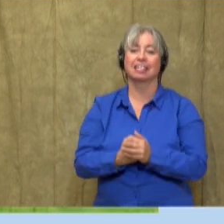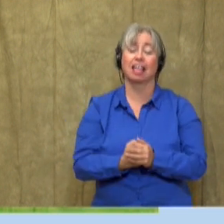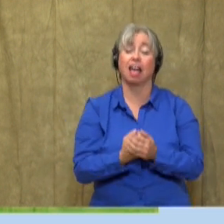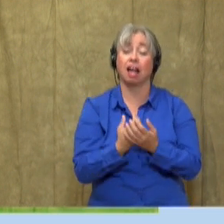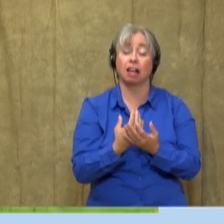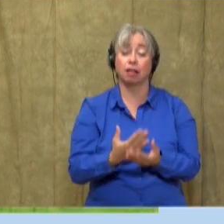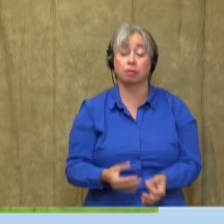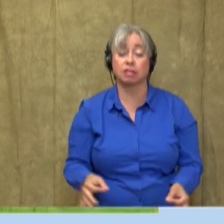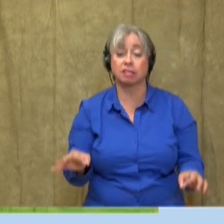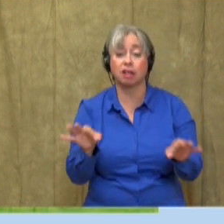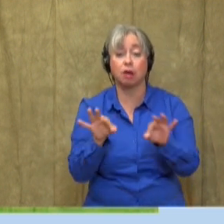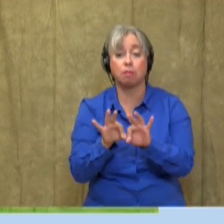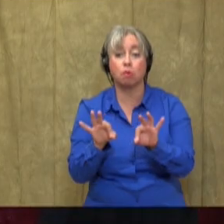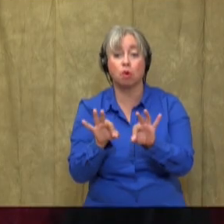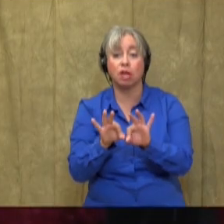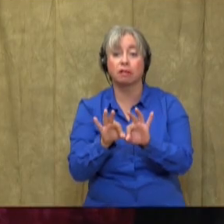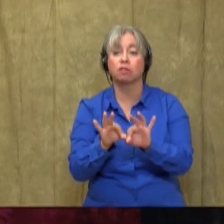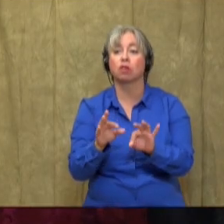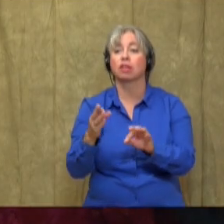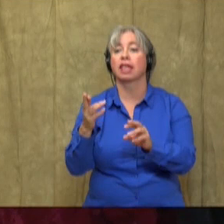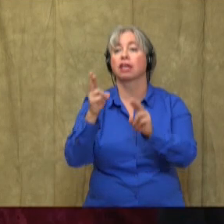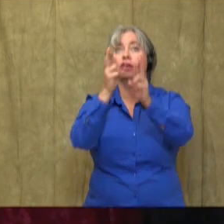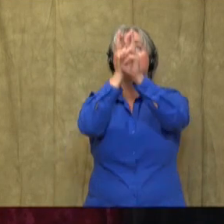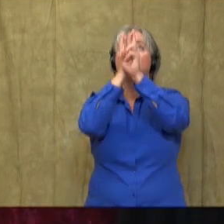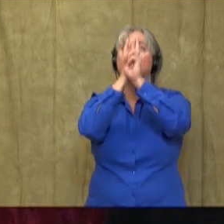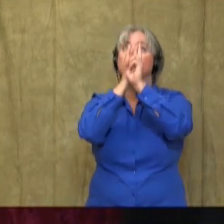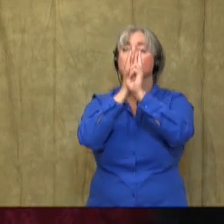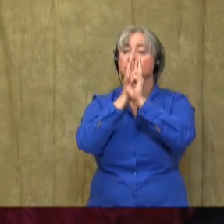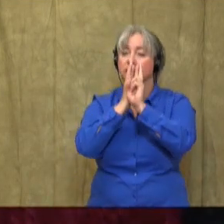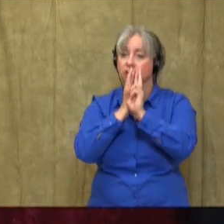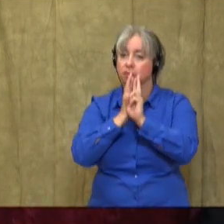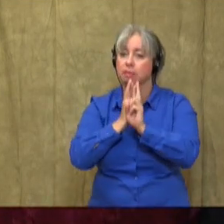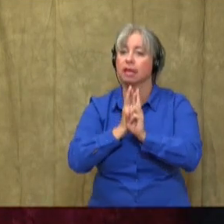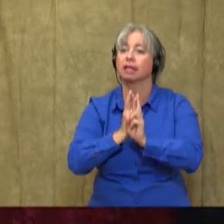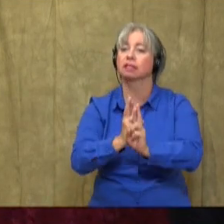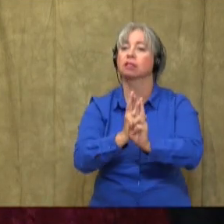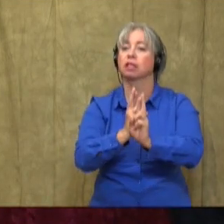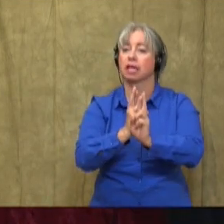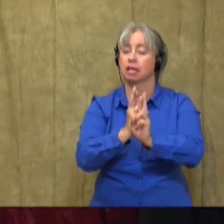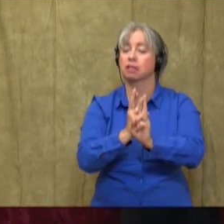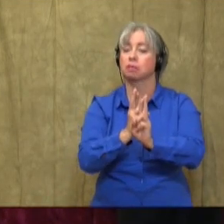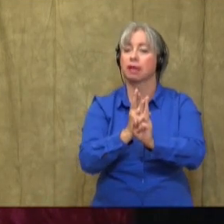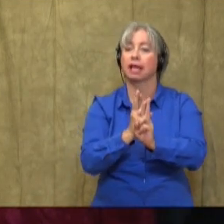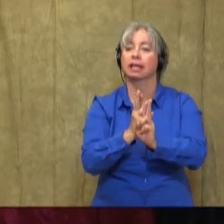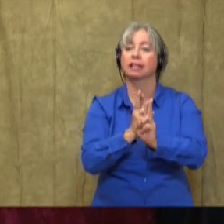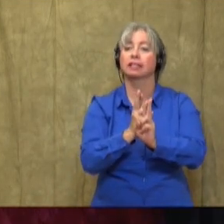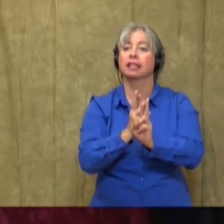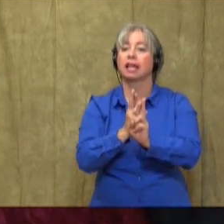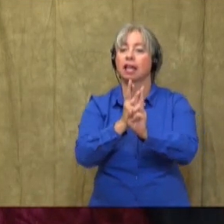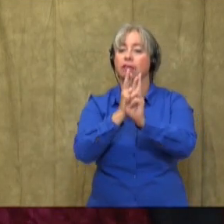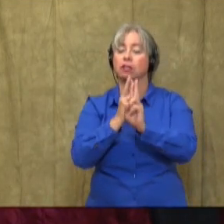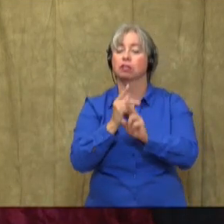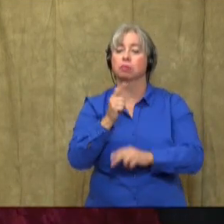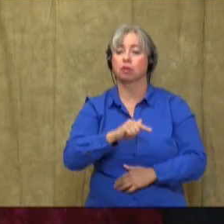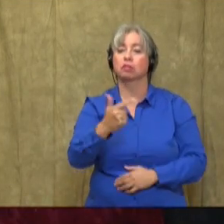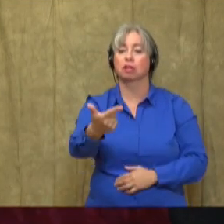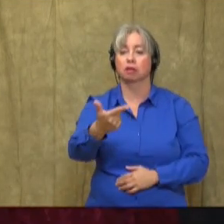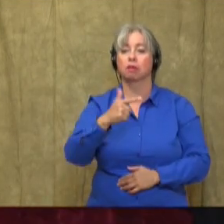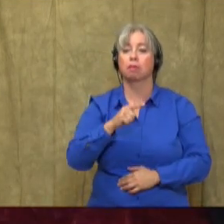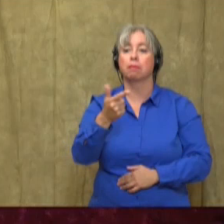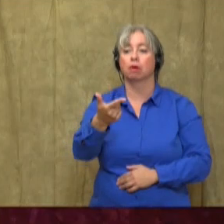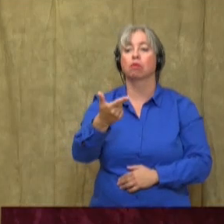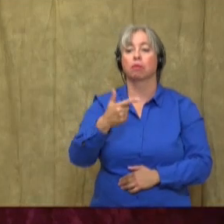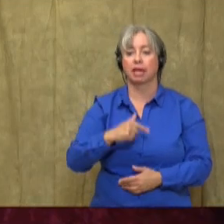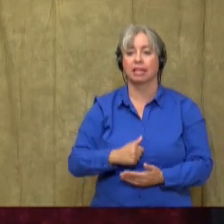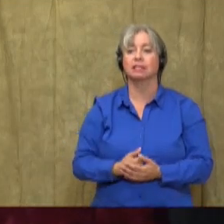important that you were respectful, but you had to be respected as well. And being educated was one of the greatest ways to